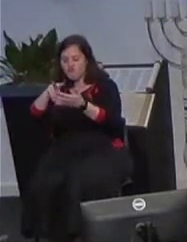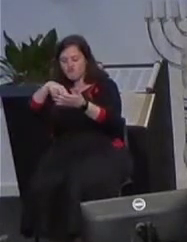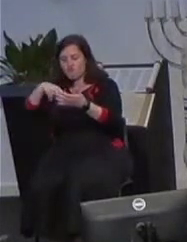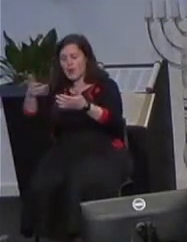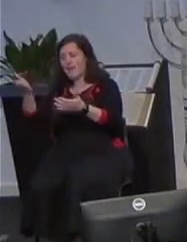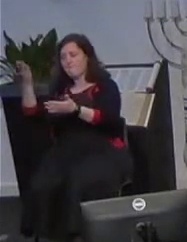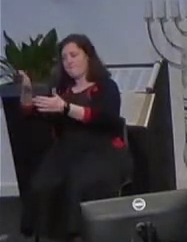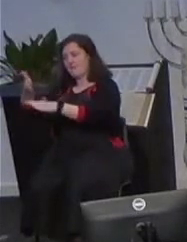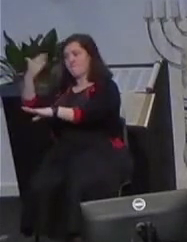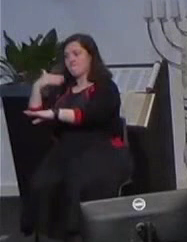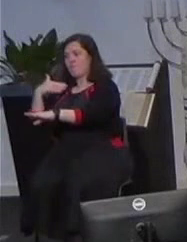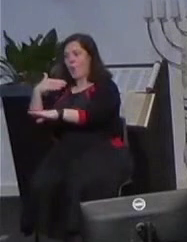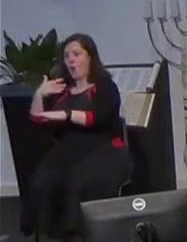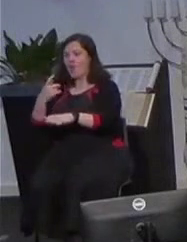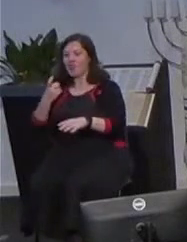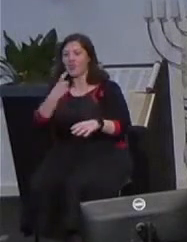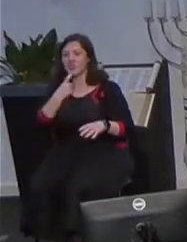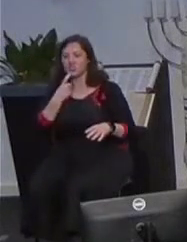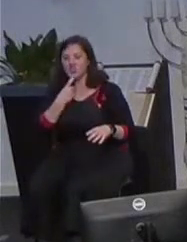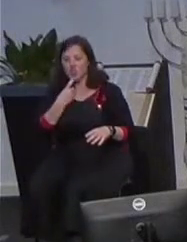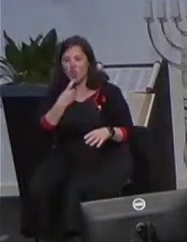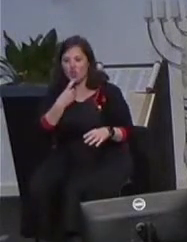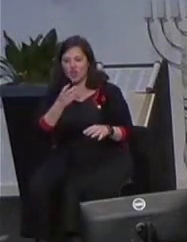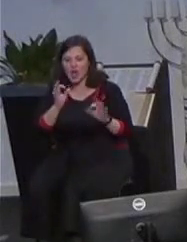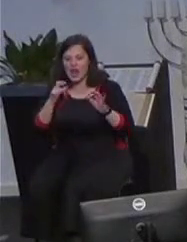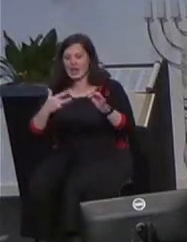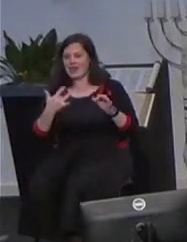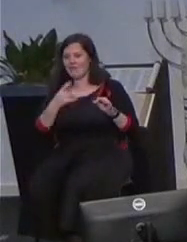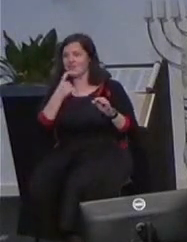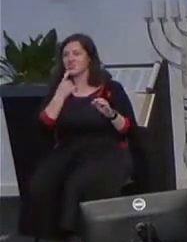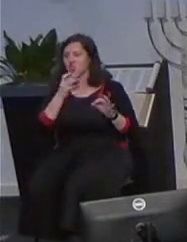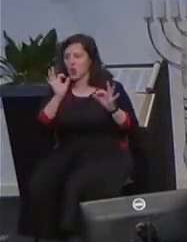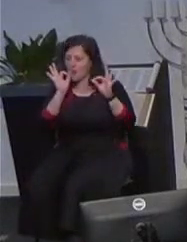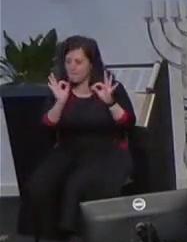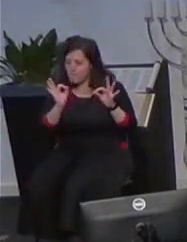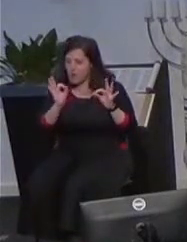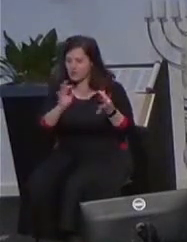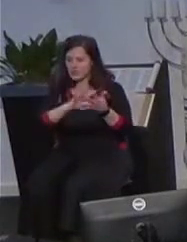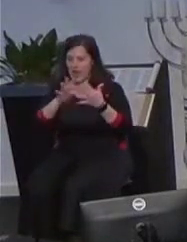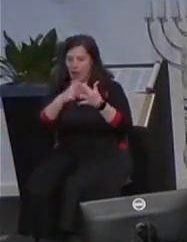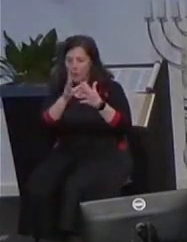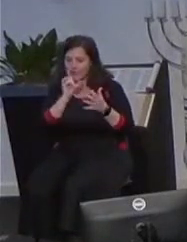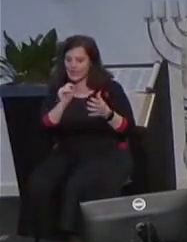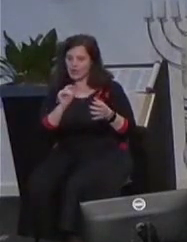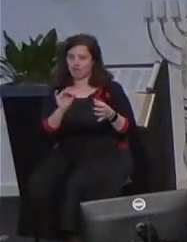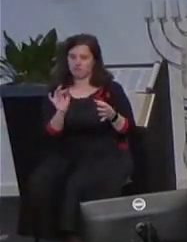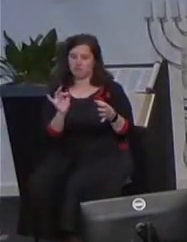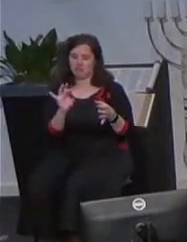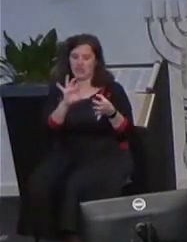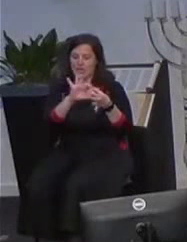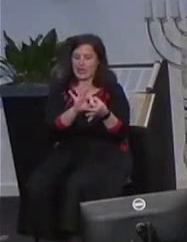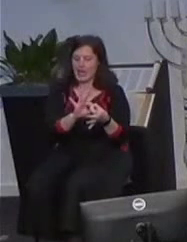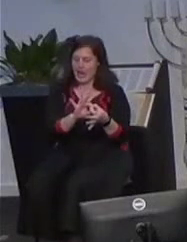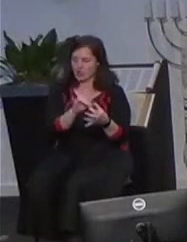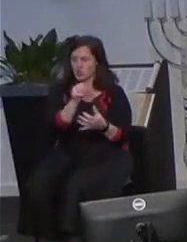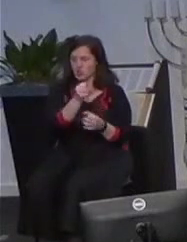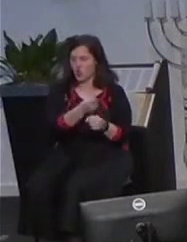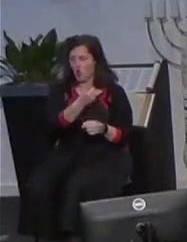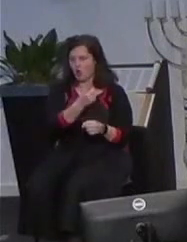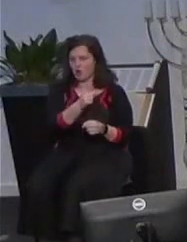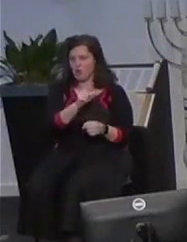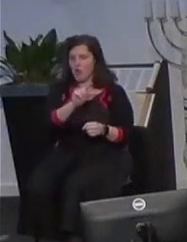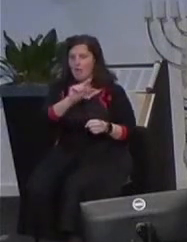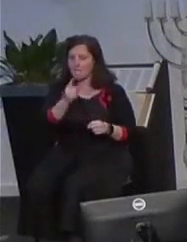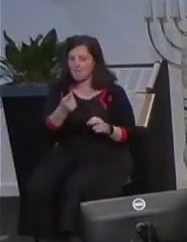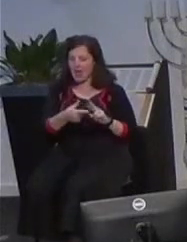you believers. So Jesus is precious to us, right? But when people don't believe, the stone that